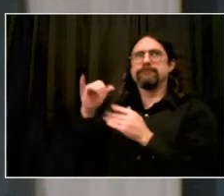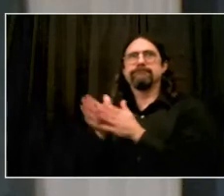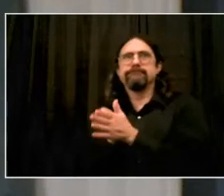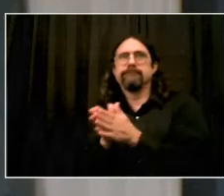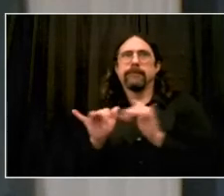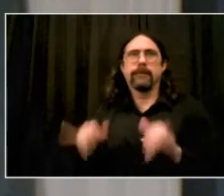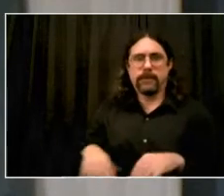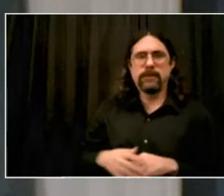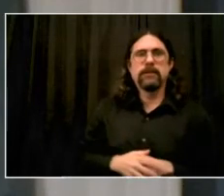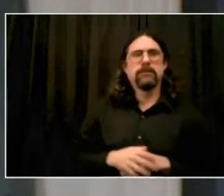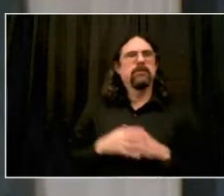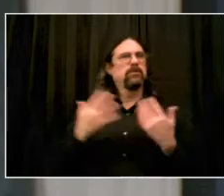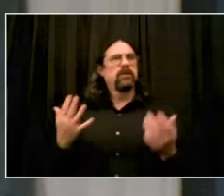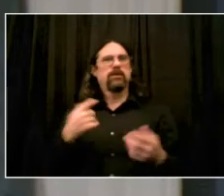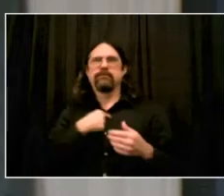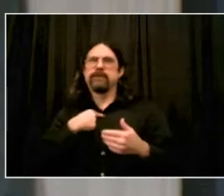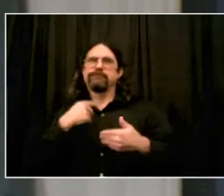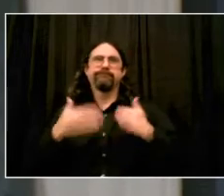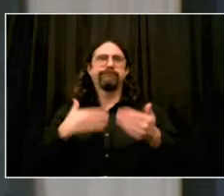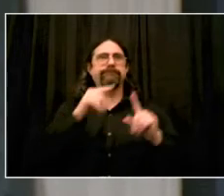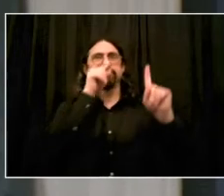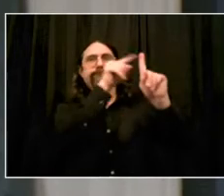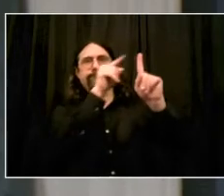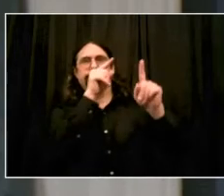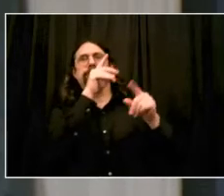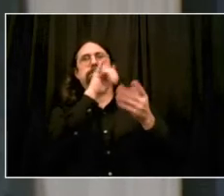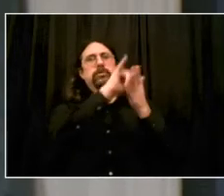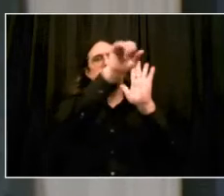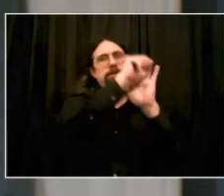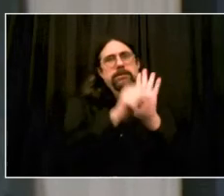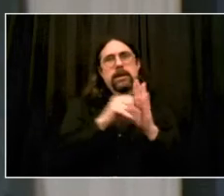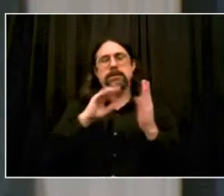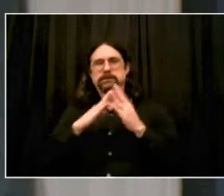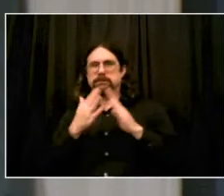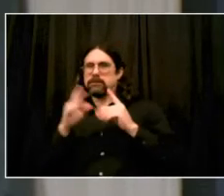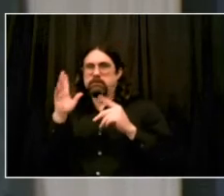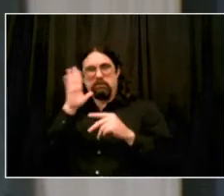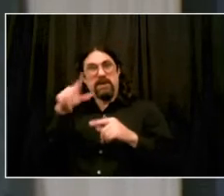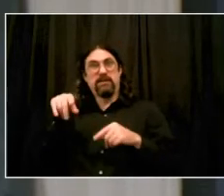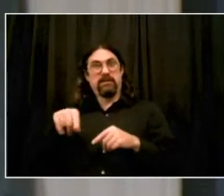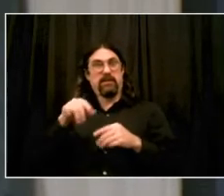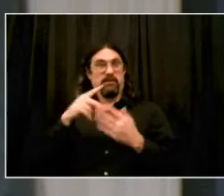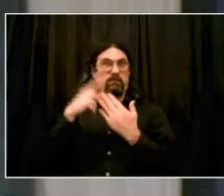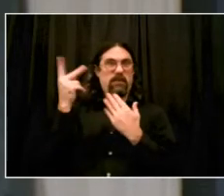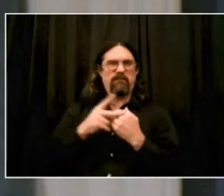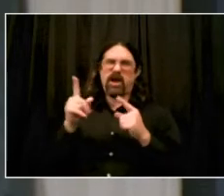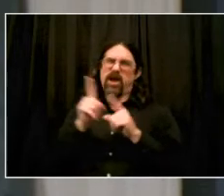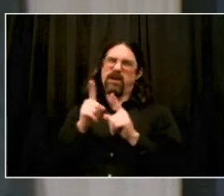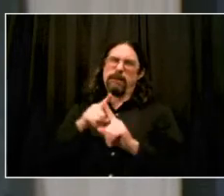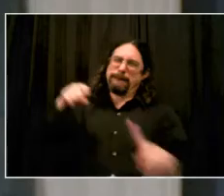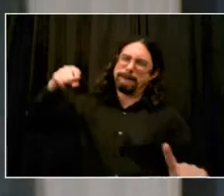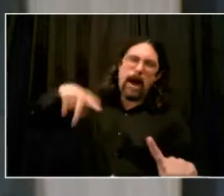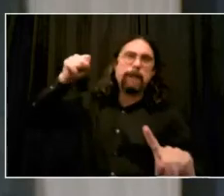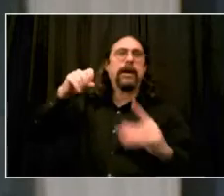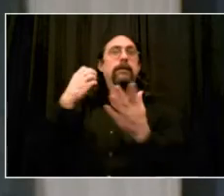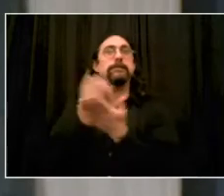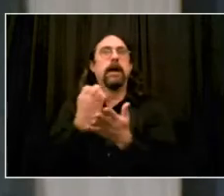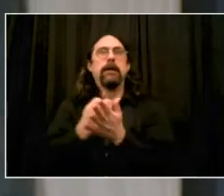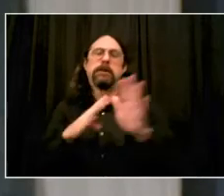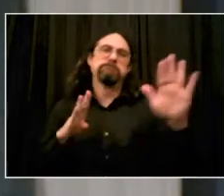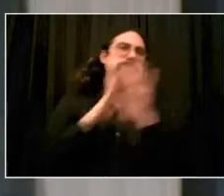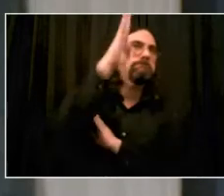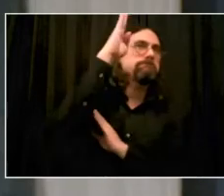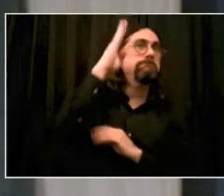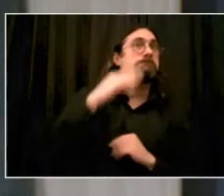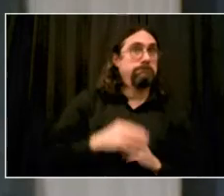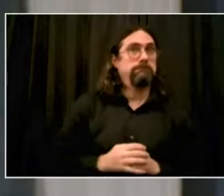ever before, to have a real economic plan. And I believe that worker-owned businesses, worker cooperatives are a true path to community wealth building. So,